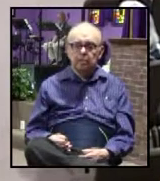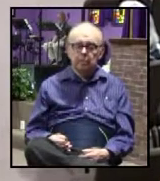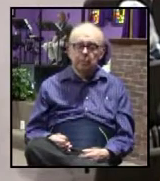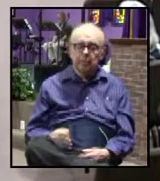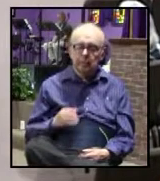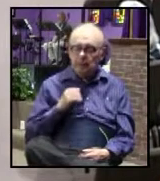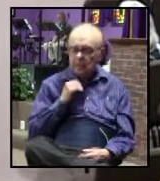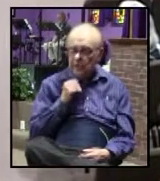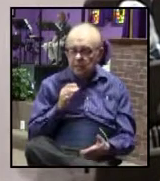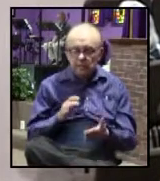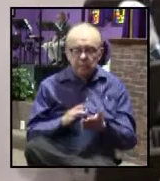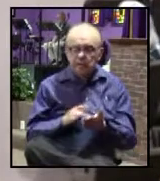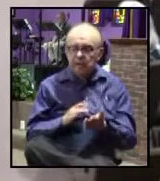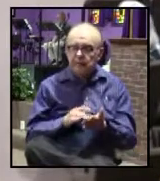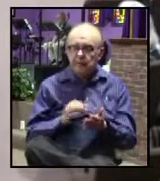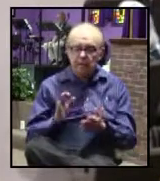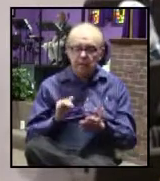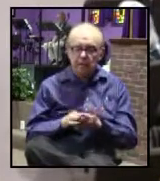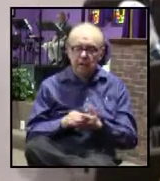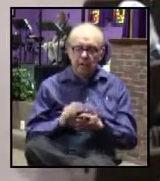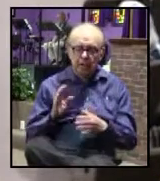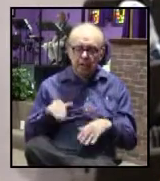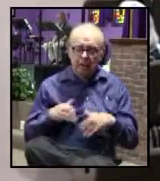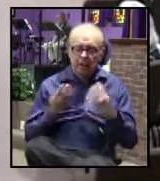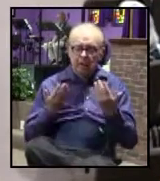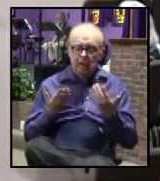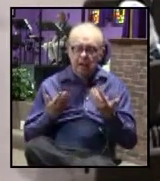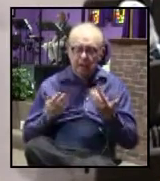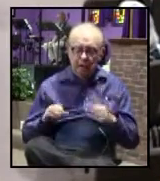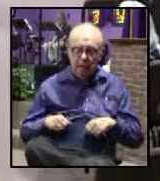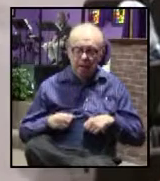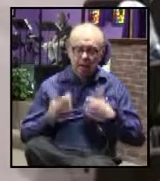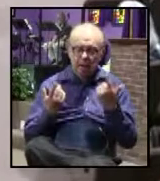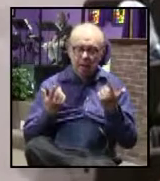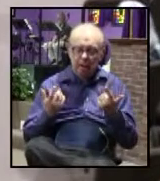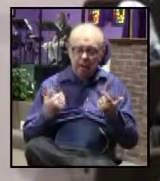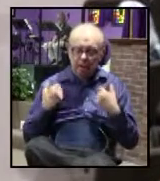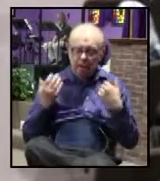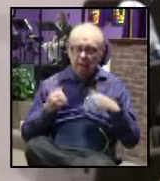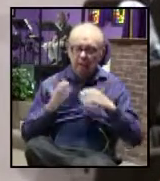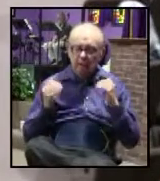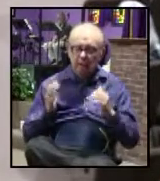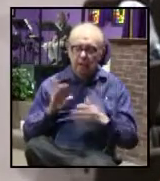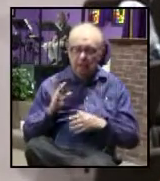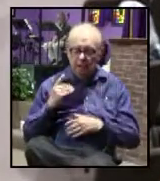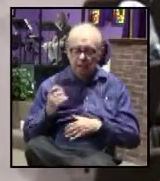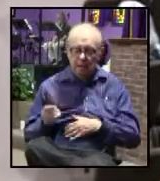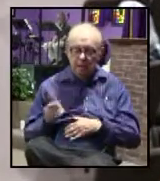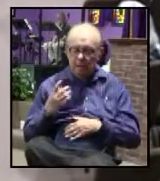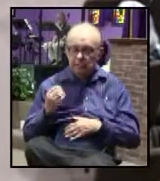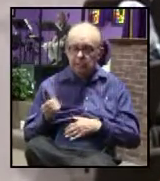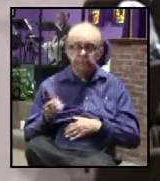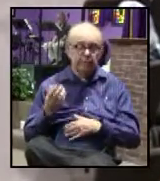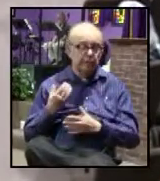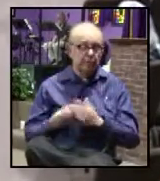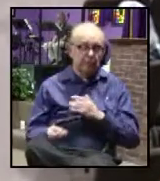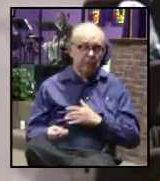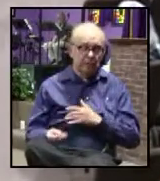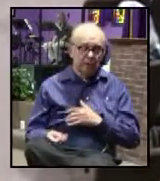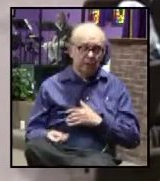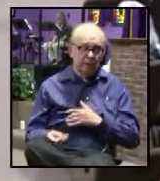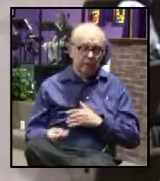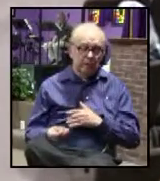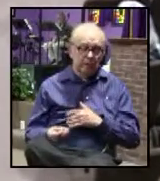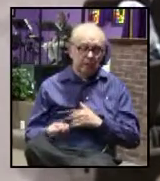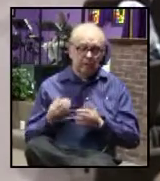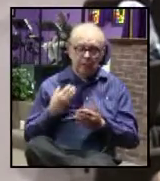Do not take advantage of that. When we surrender our lives to Christ, we are giving up our hopes and dreams. Our dreams are gone. And